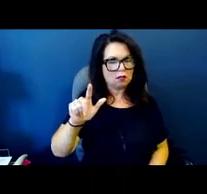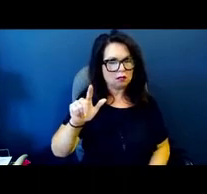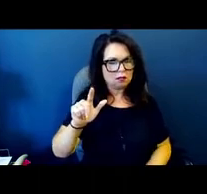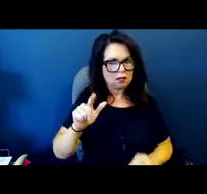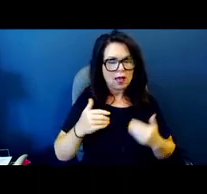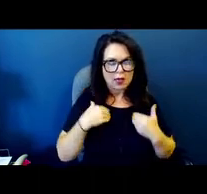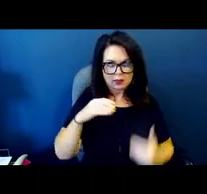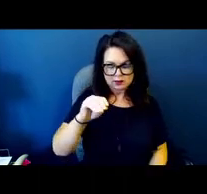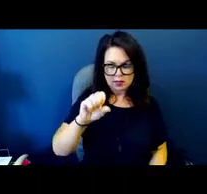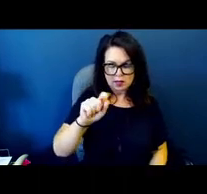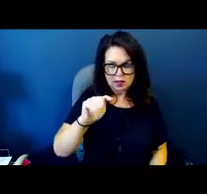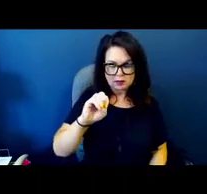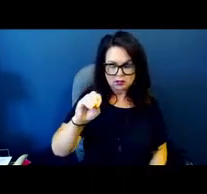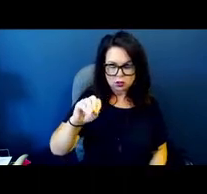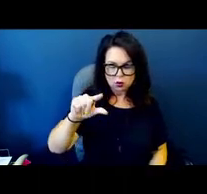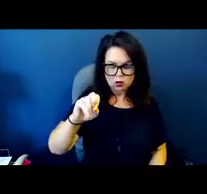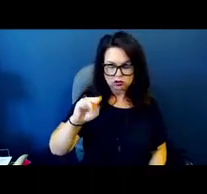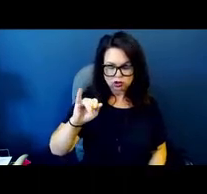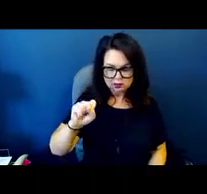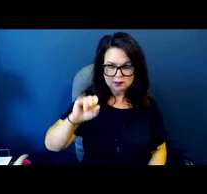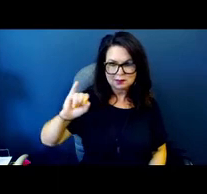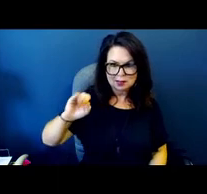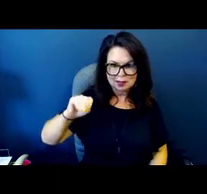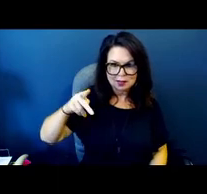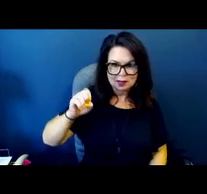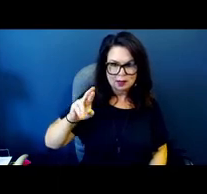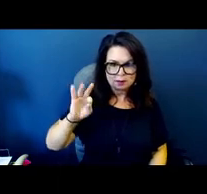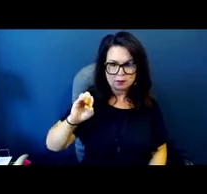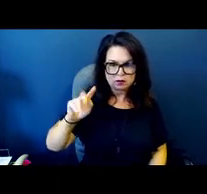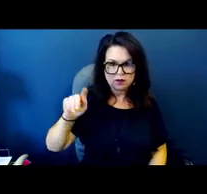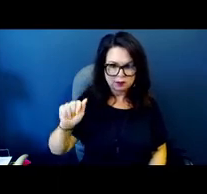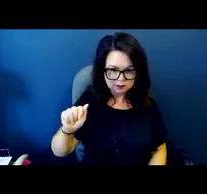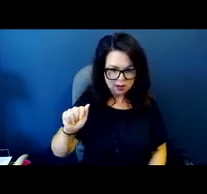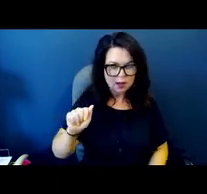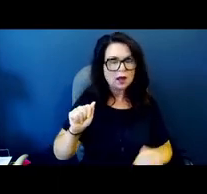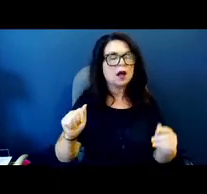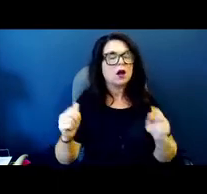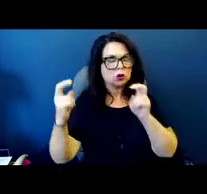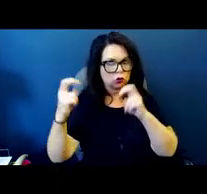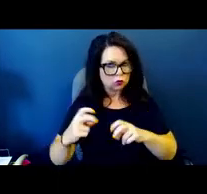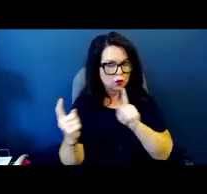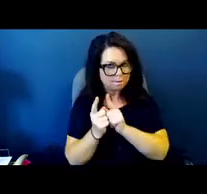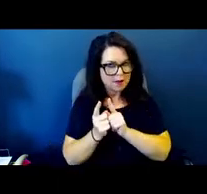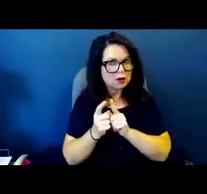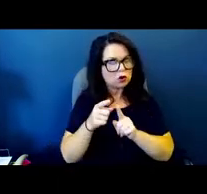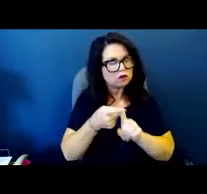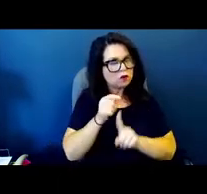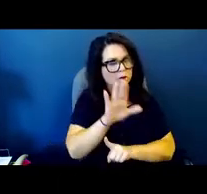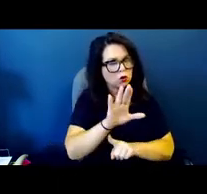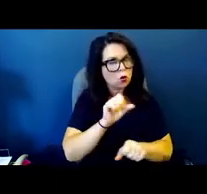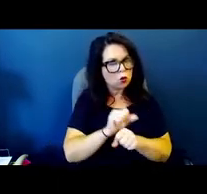osteogenesis imperfecta, who you met through your work in China, and she had been invited